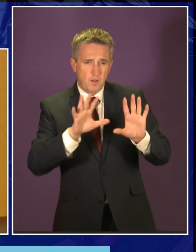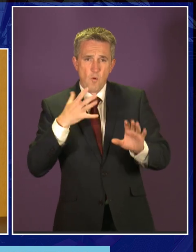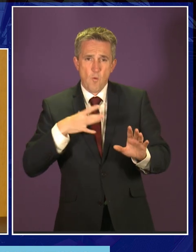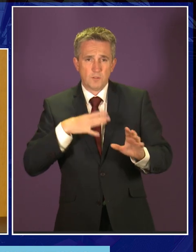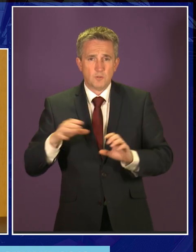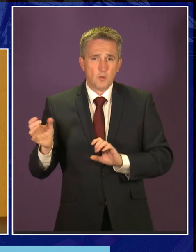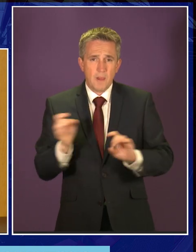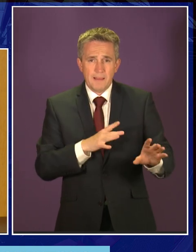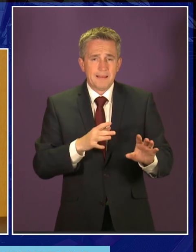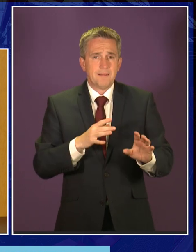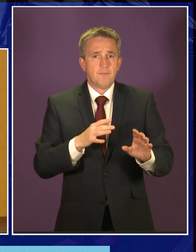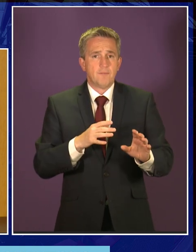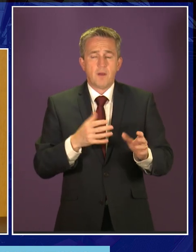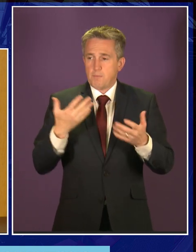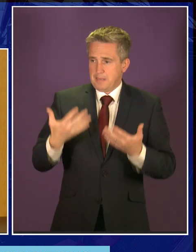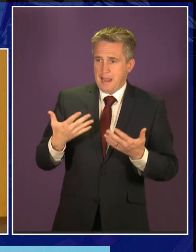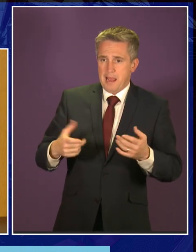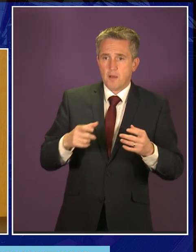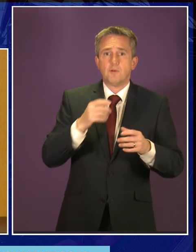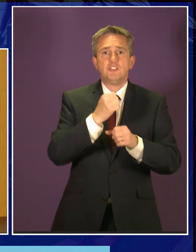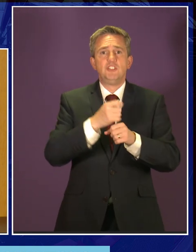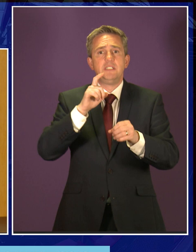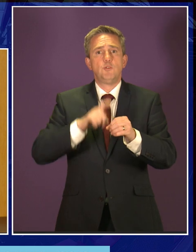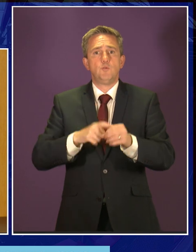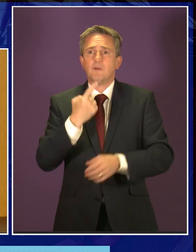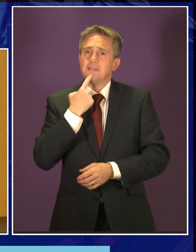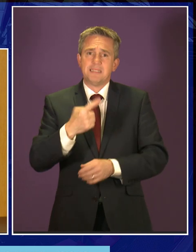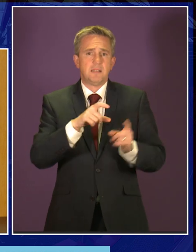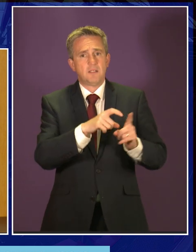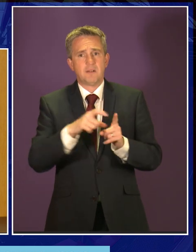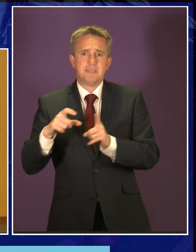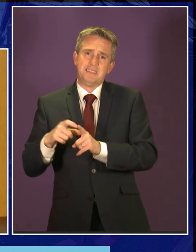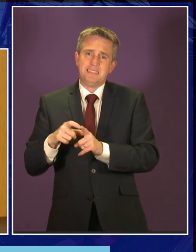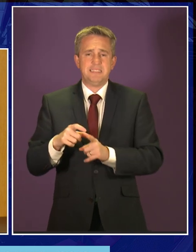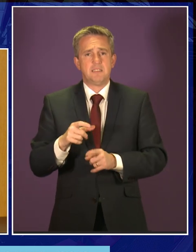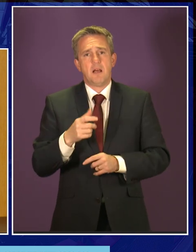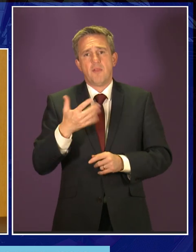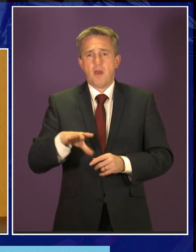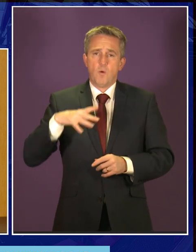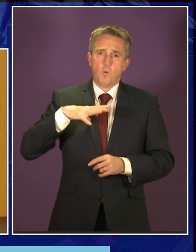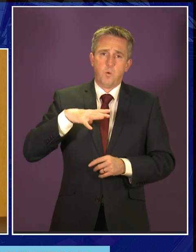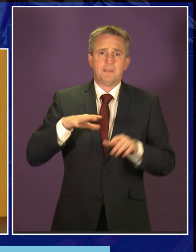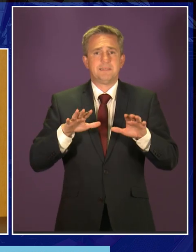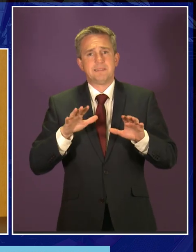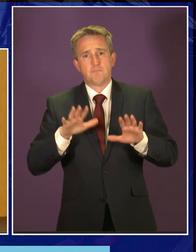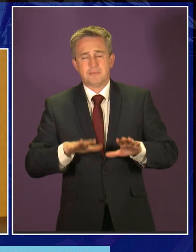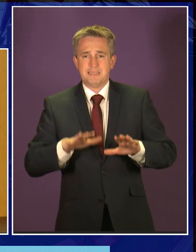to leave, to a place now labelled by GQ as Britain's coolest little city. And some of us will see that